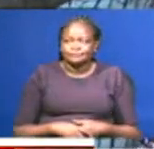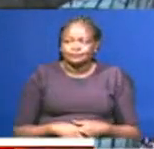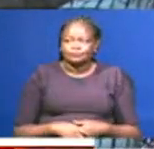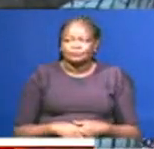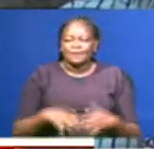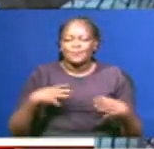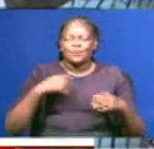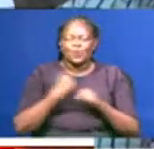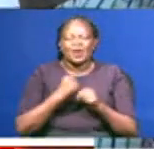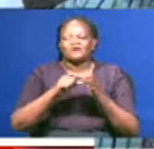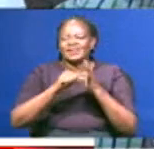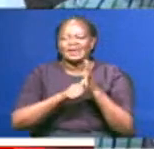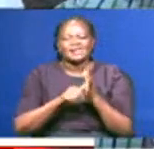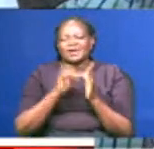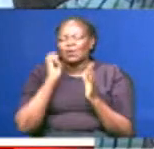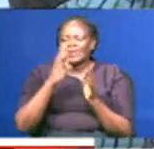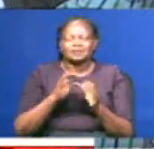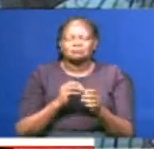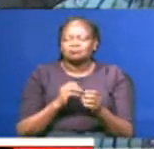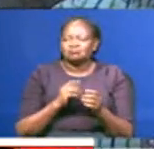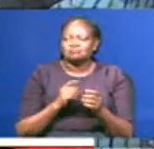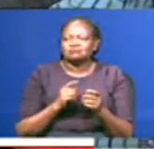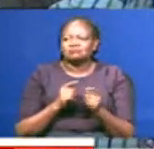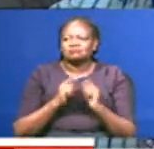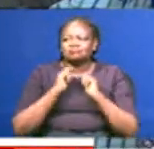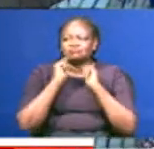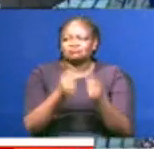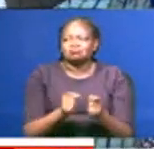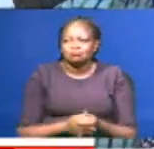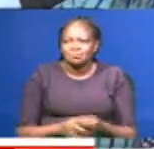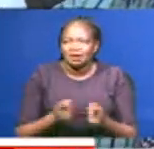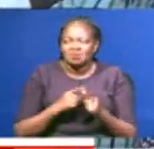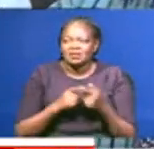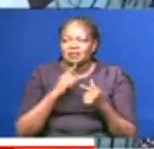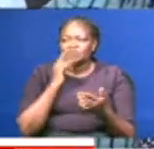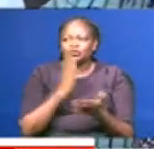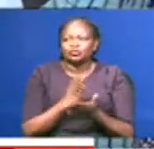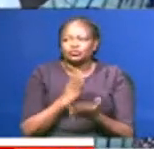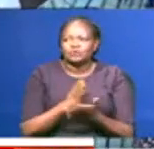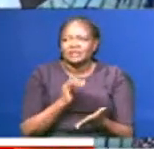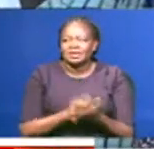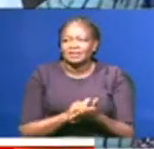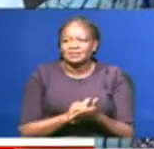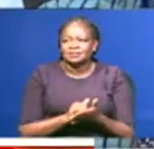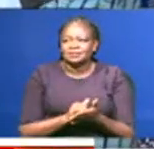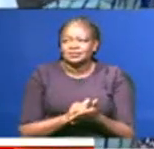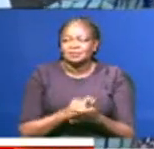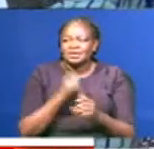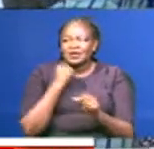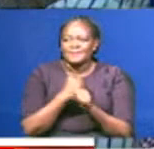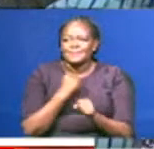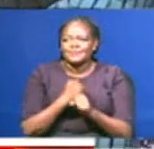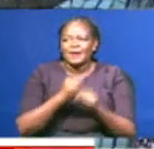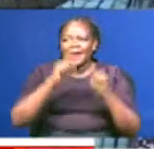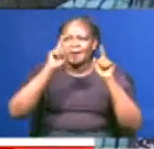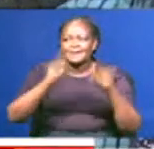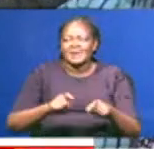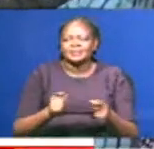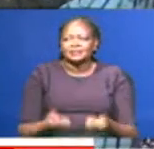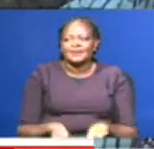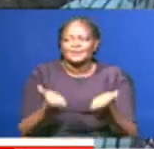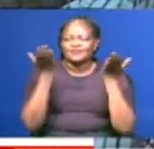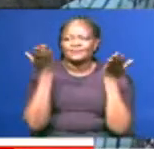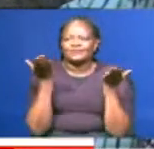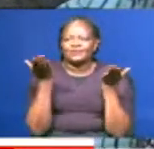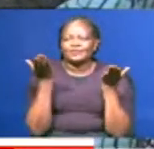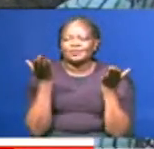Now, performance lazima iende juu.